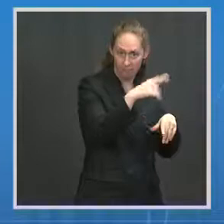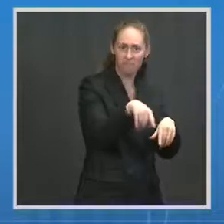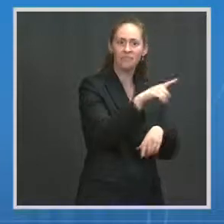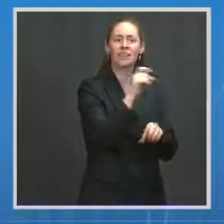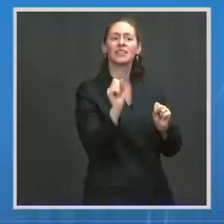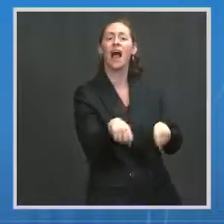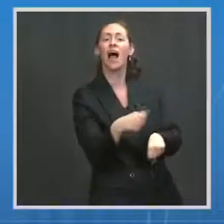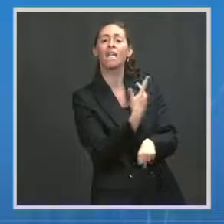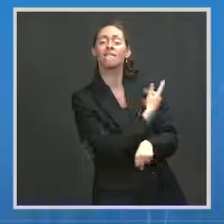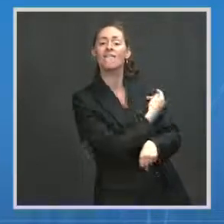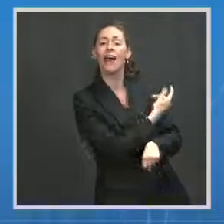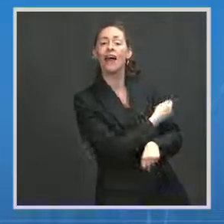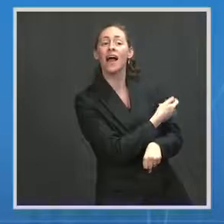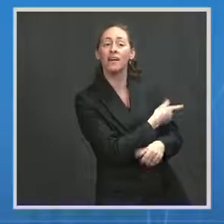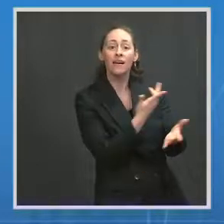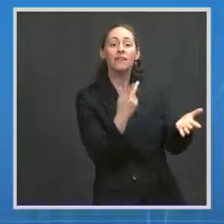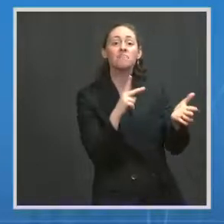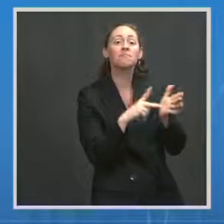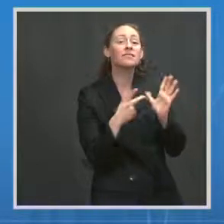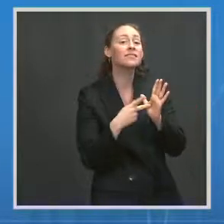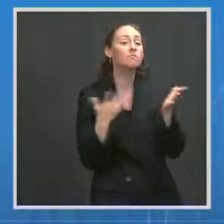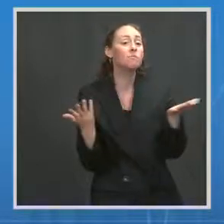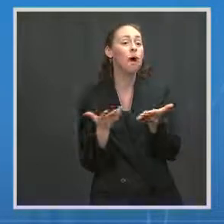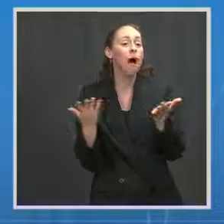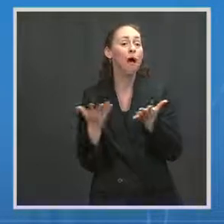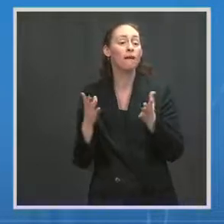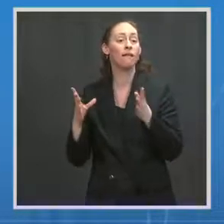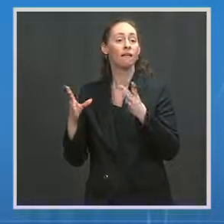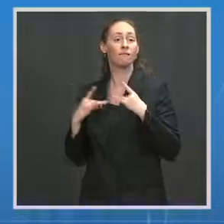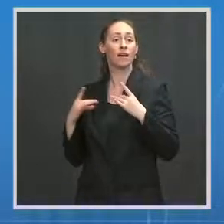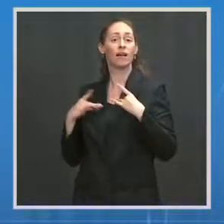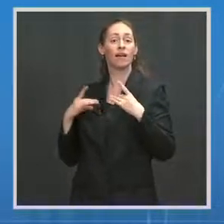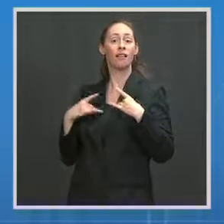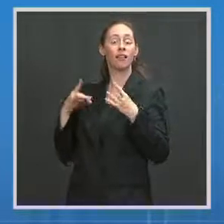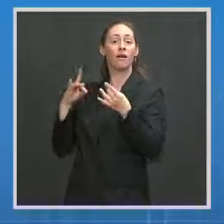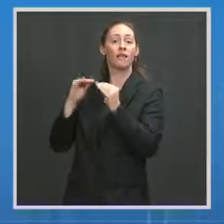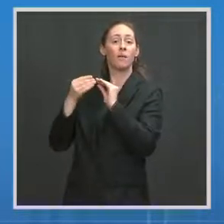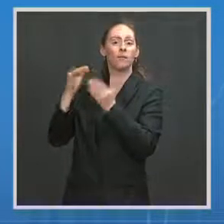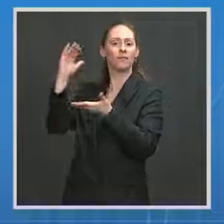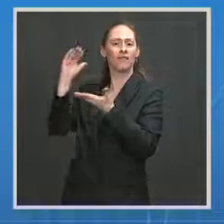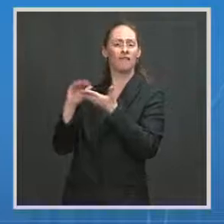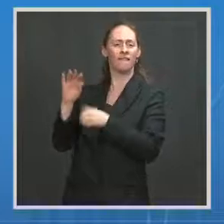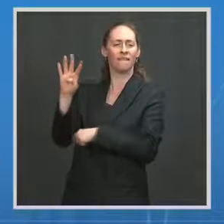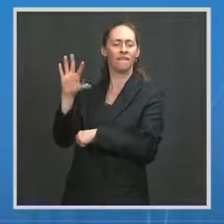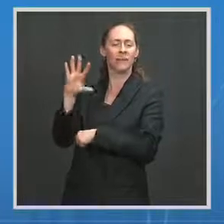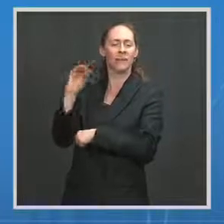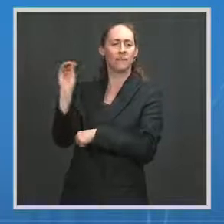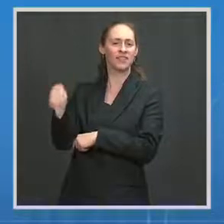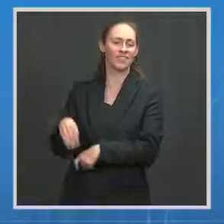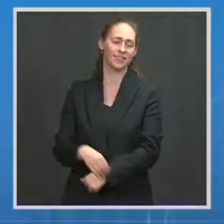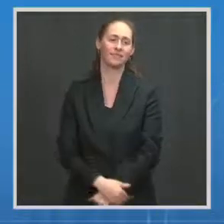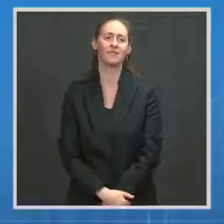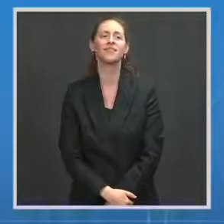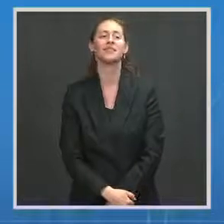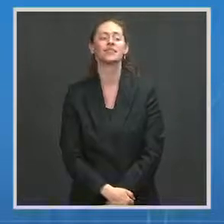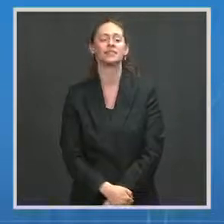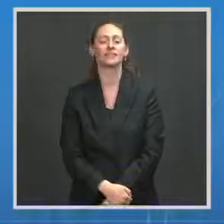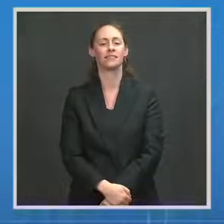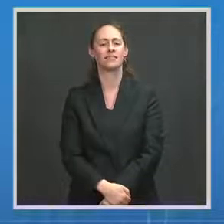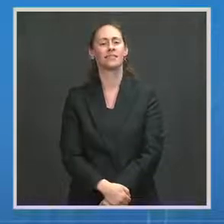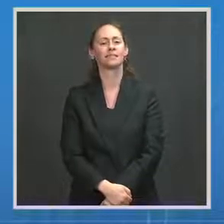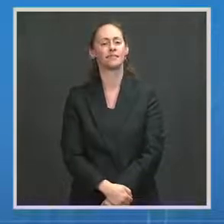And since everyone became eligible 3 weeks ago, that is everyone 16 and over, a full 12%